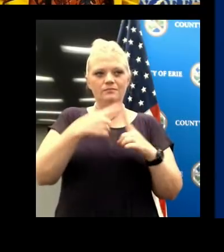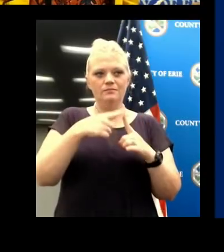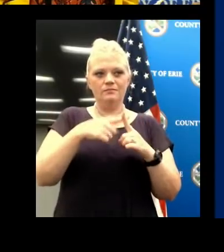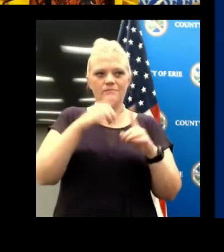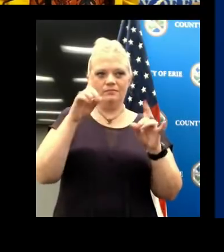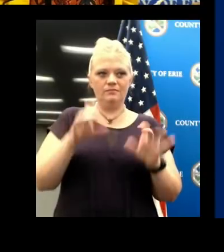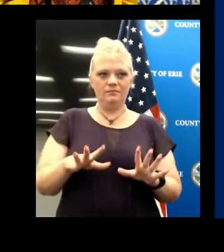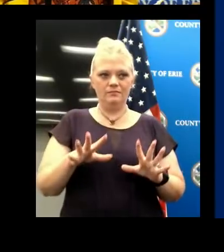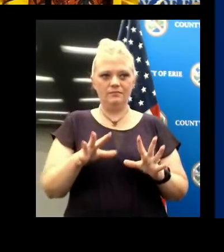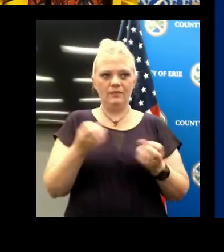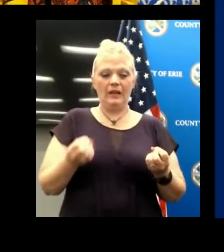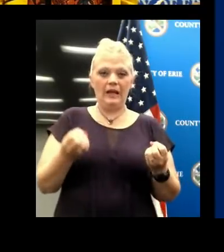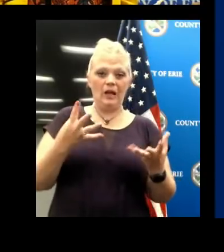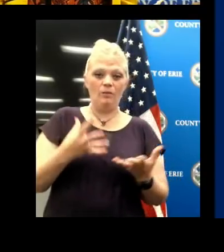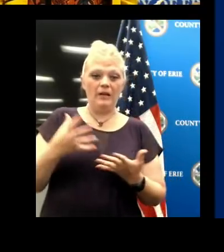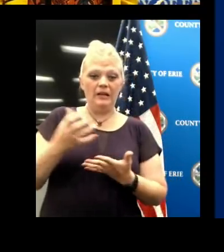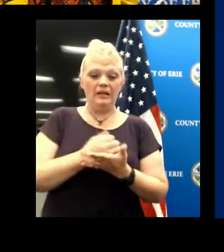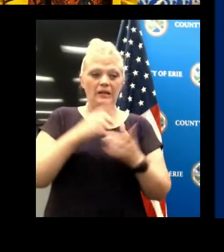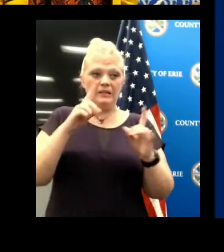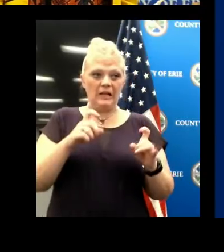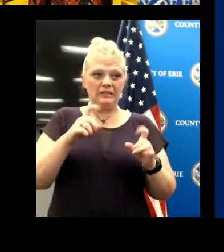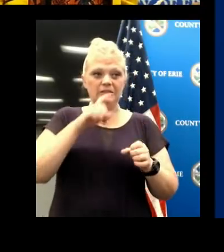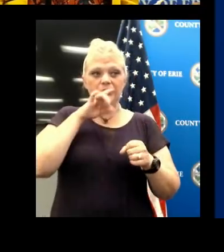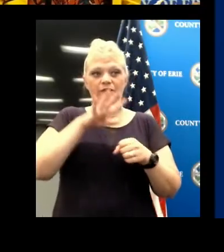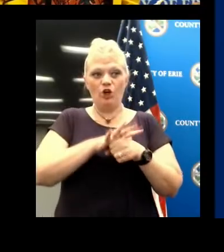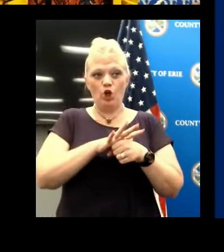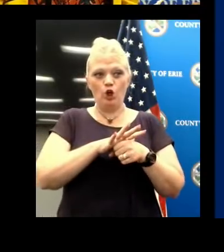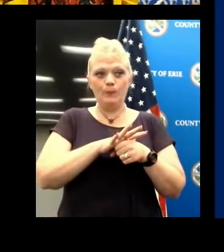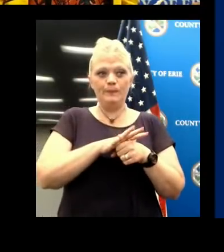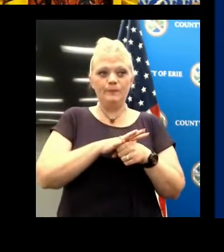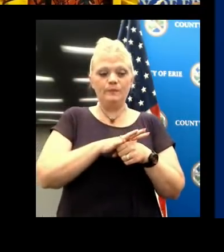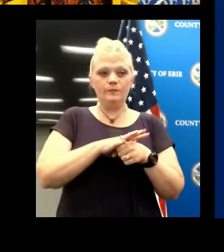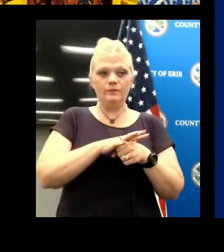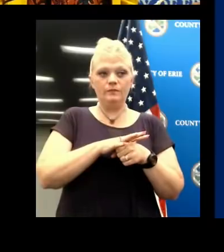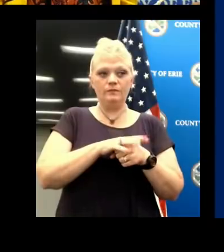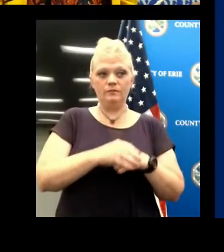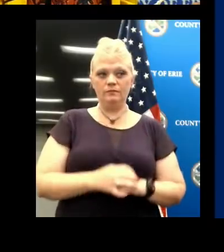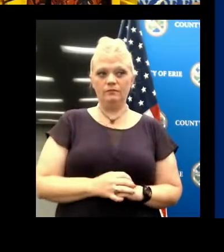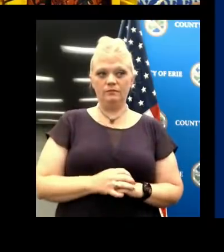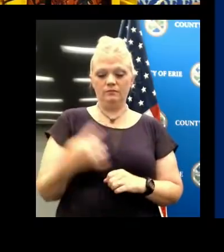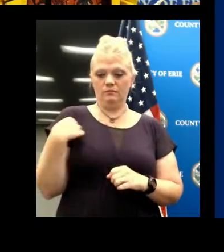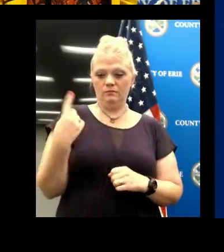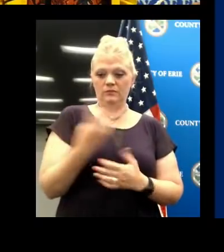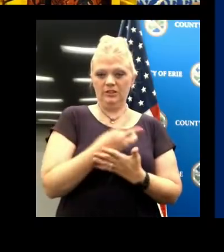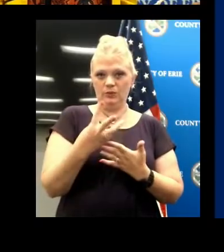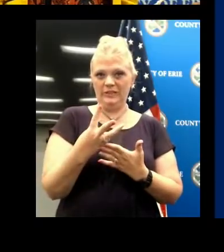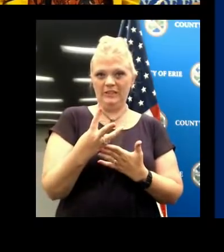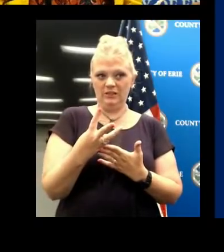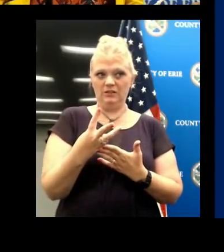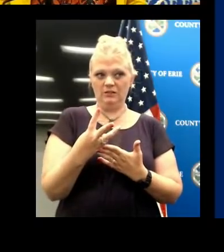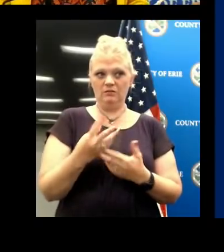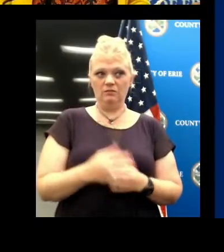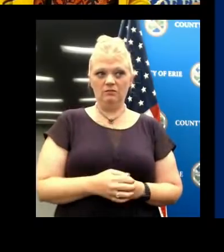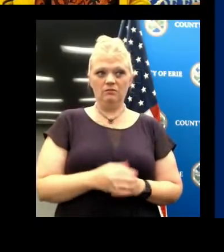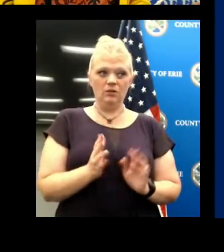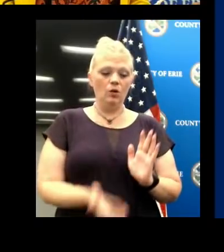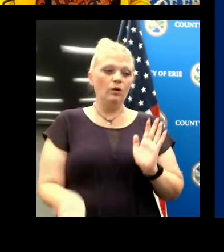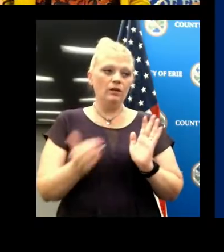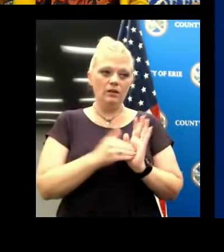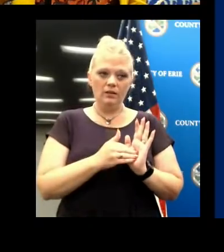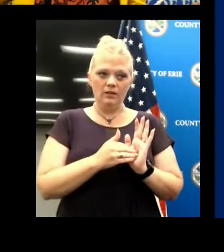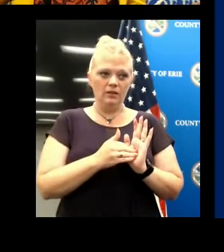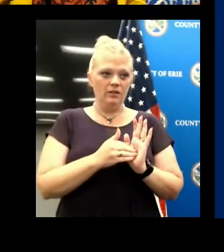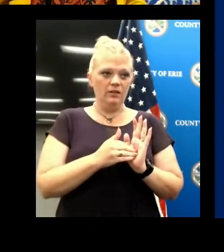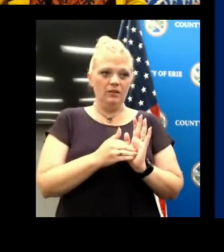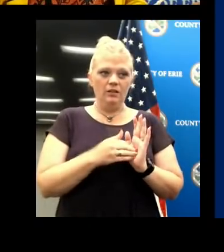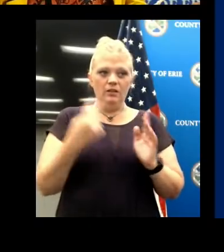The number of specimens tested and the confirmed cases over the past 6 weeks. So, again, we've been